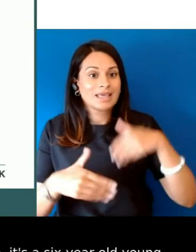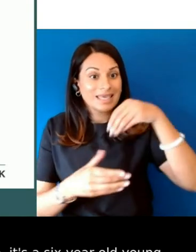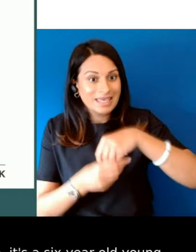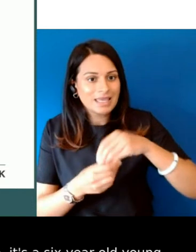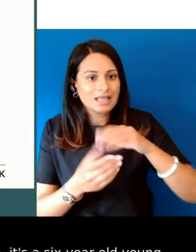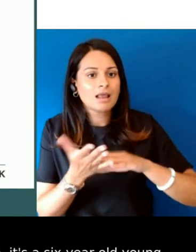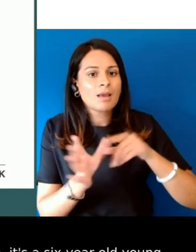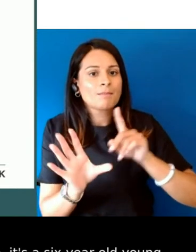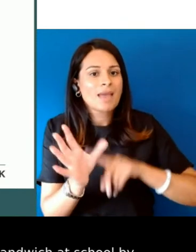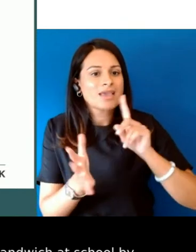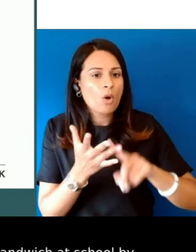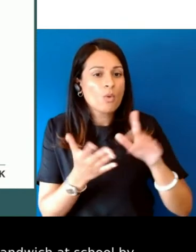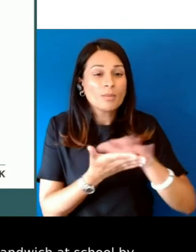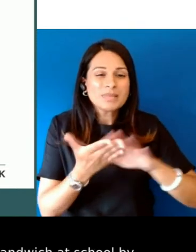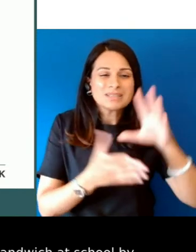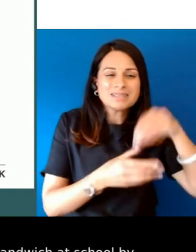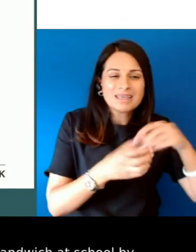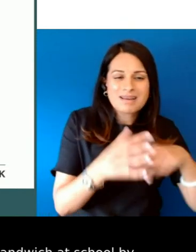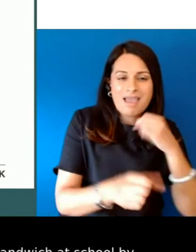egg